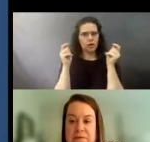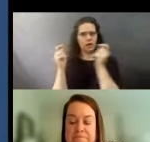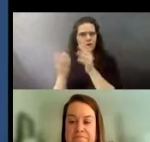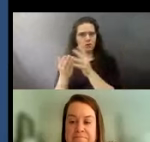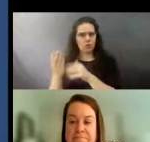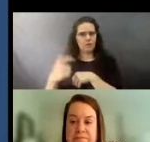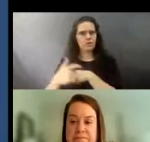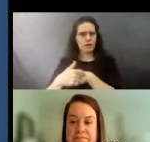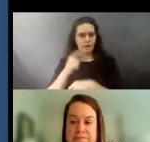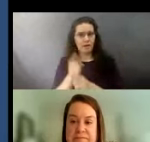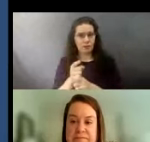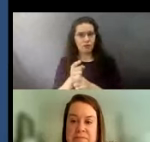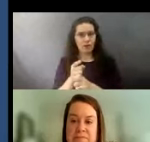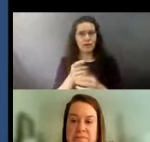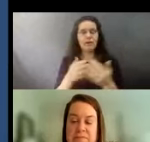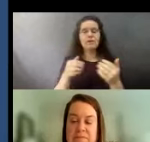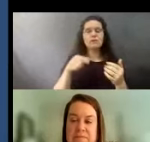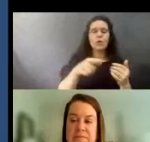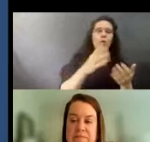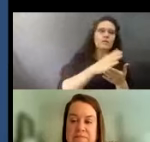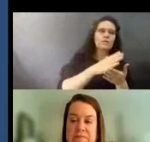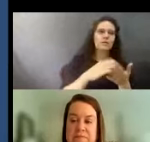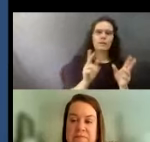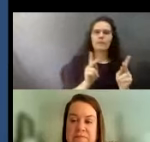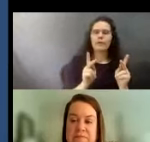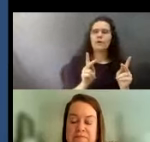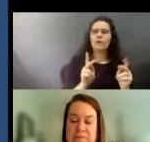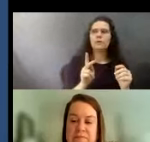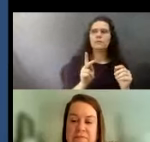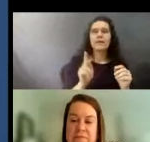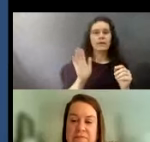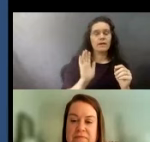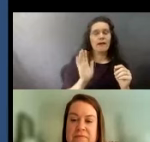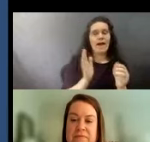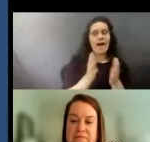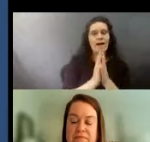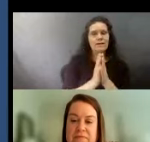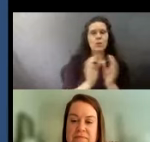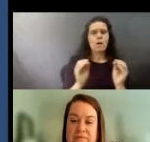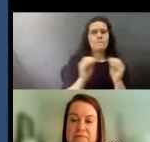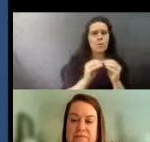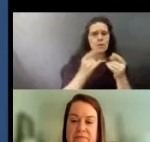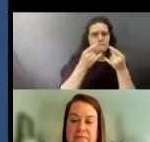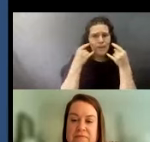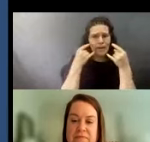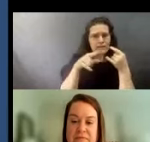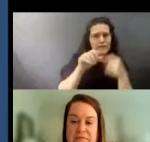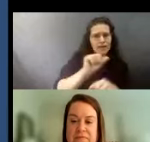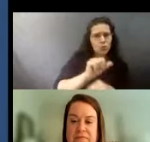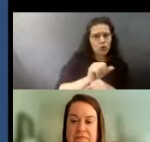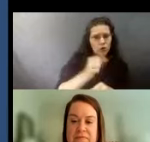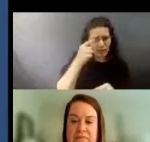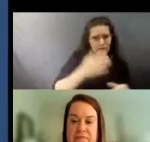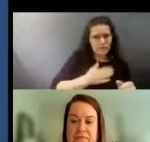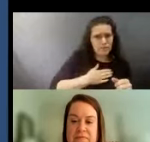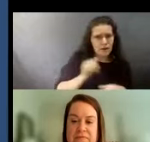think we have some folks who have asked for more masking in a workplace as an accommodation. And I think whether